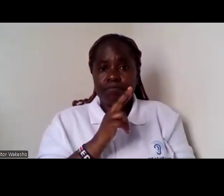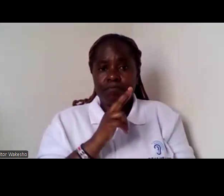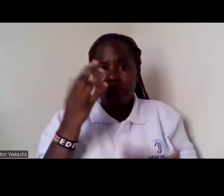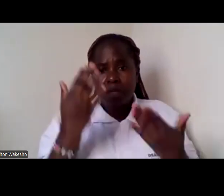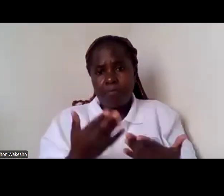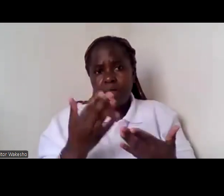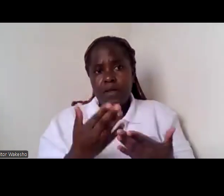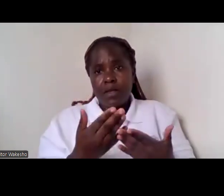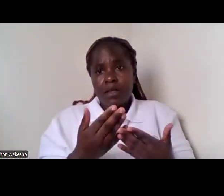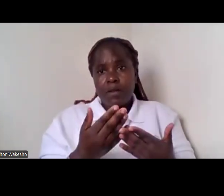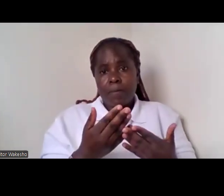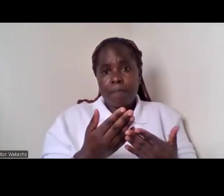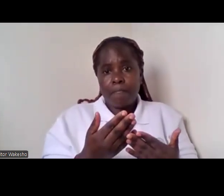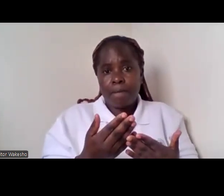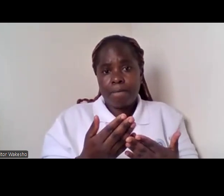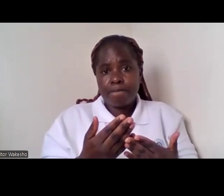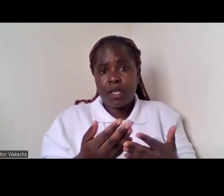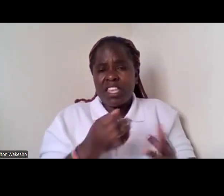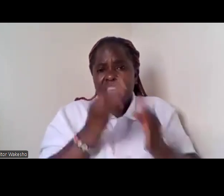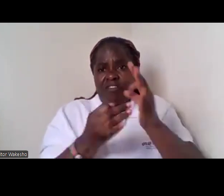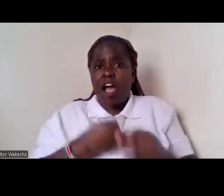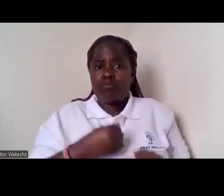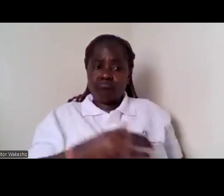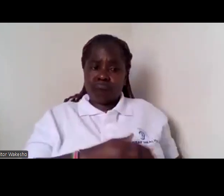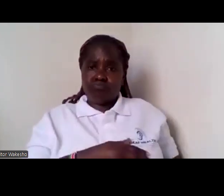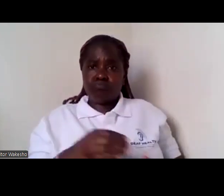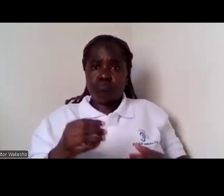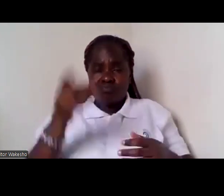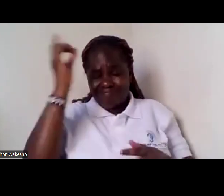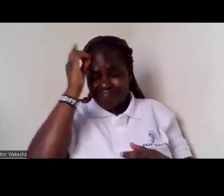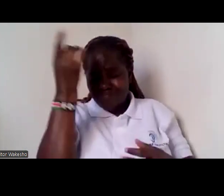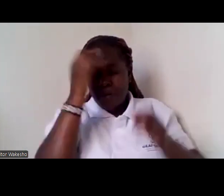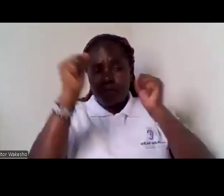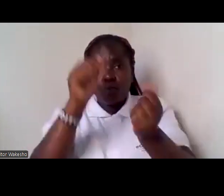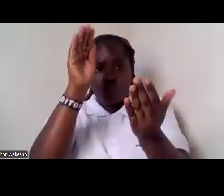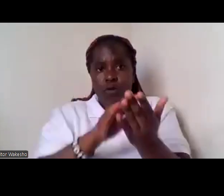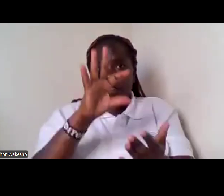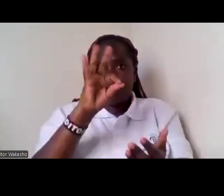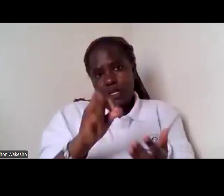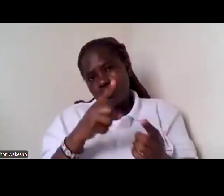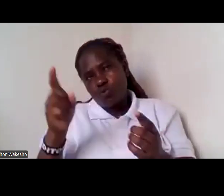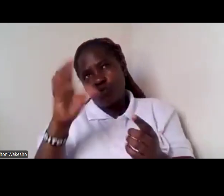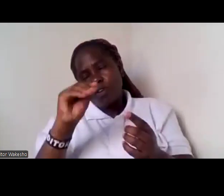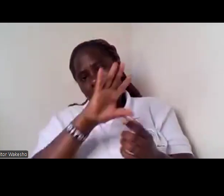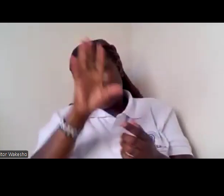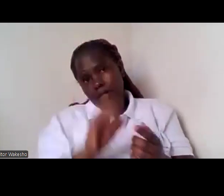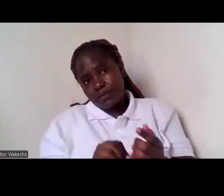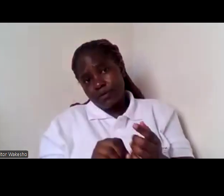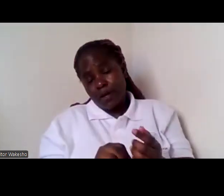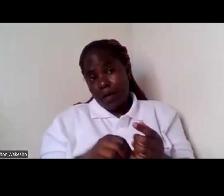with benign breast disease and can reduce it by about 30 to 50%. And also in patients who